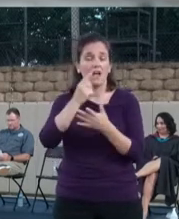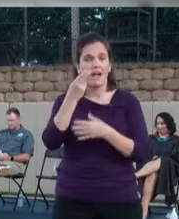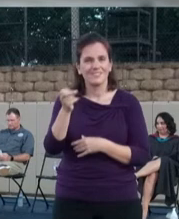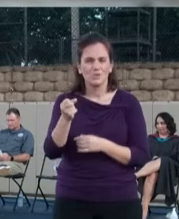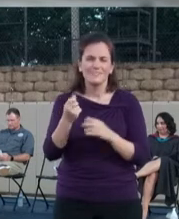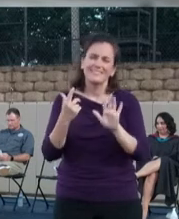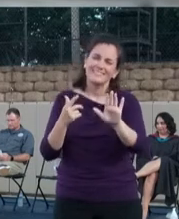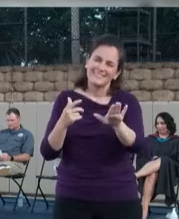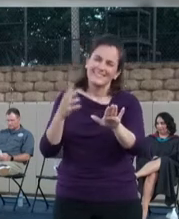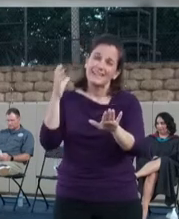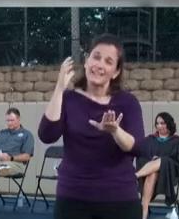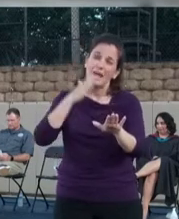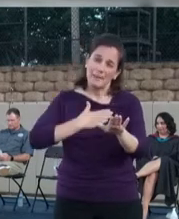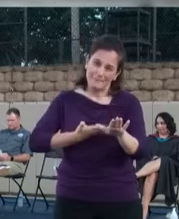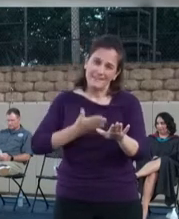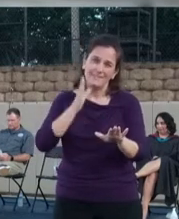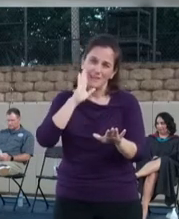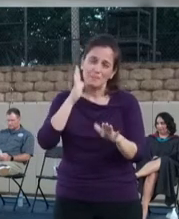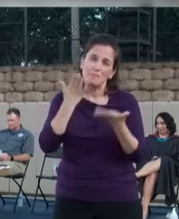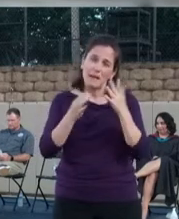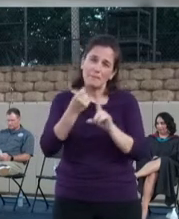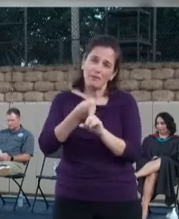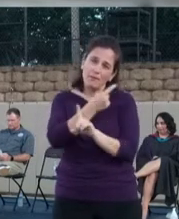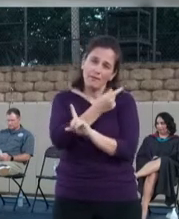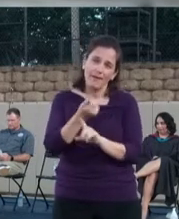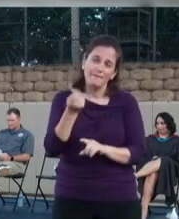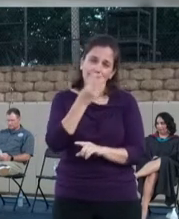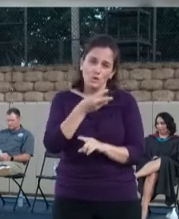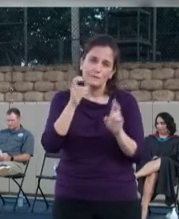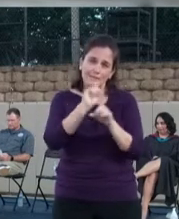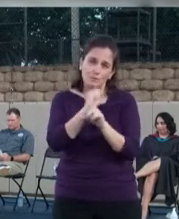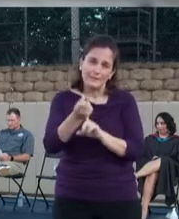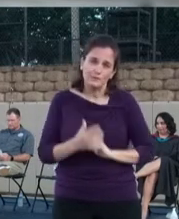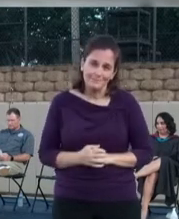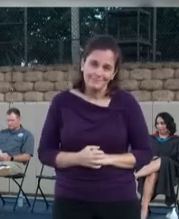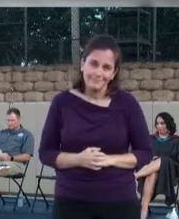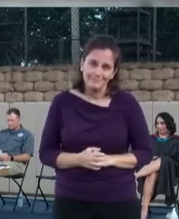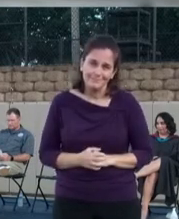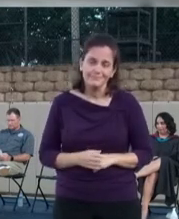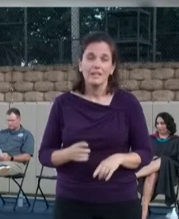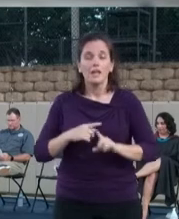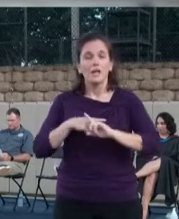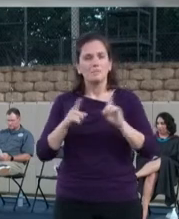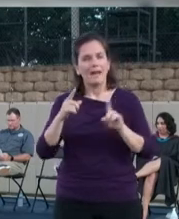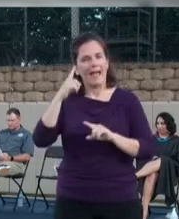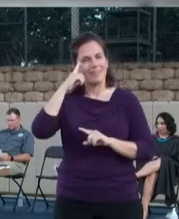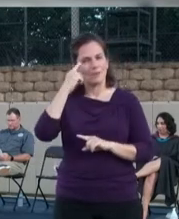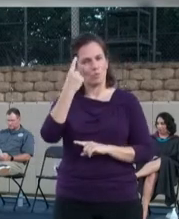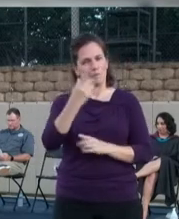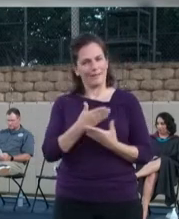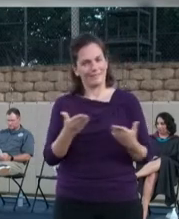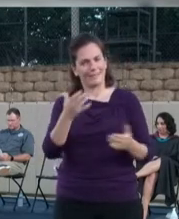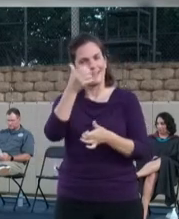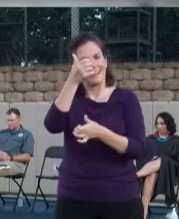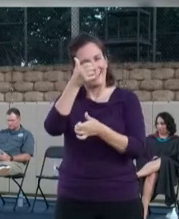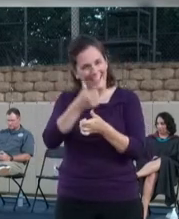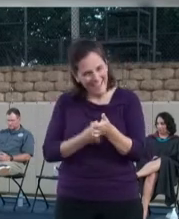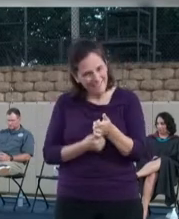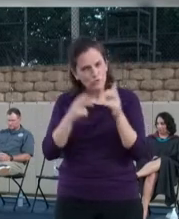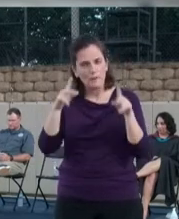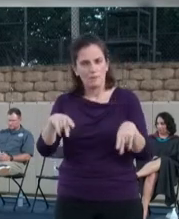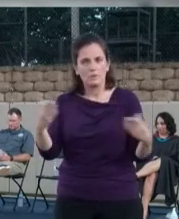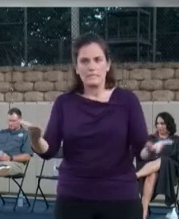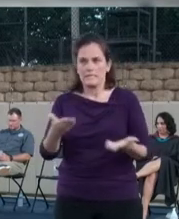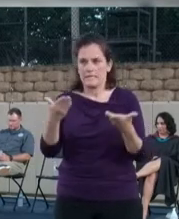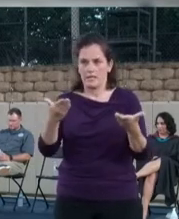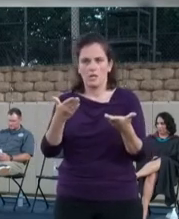may have been off in a couple of regards. However, I think that the one thing every single person here